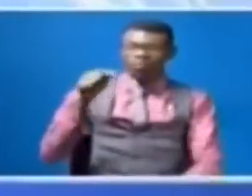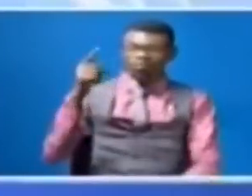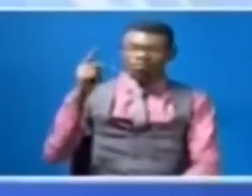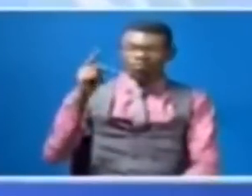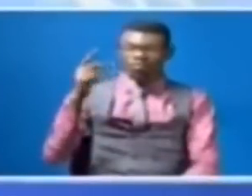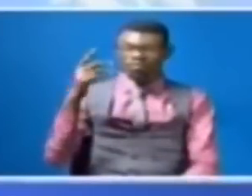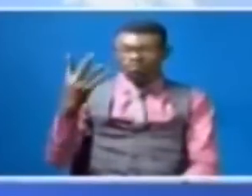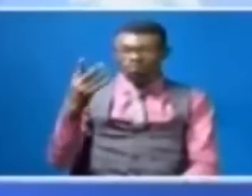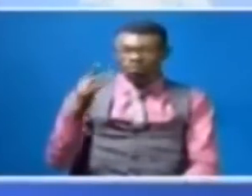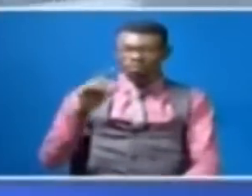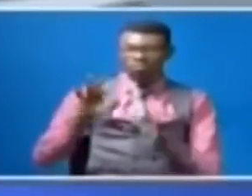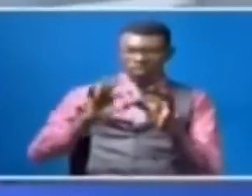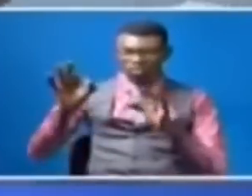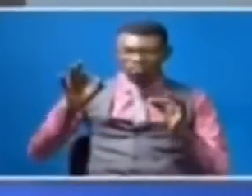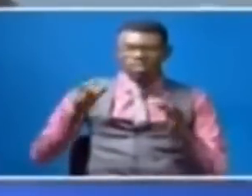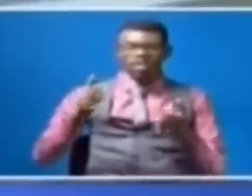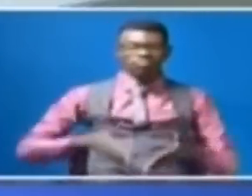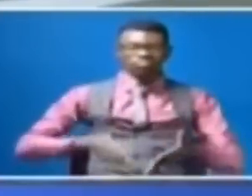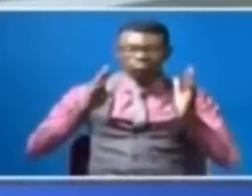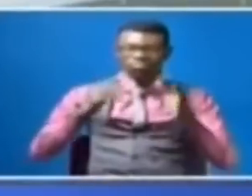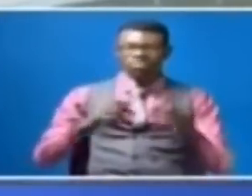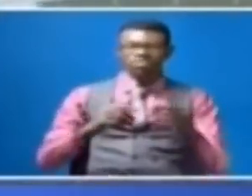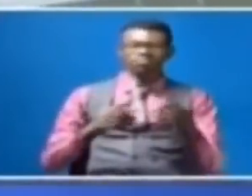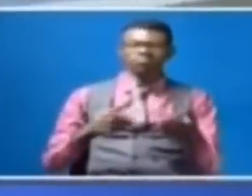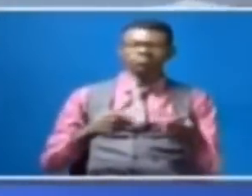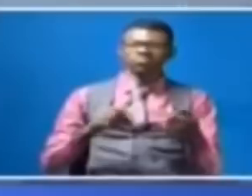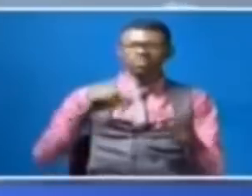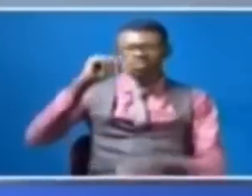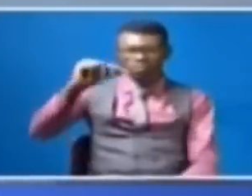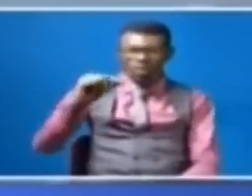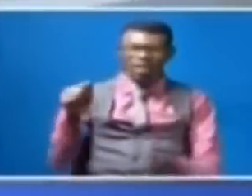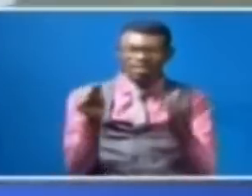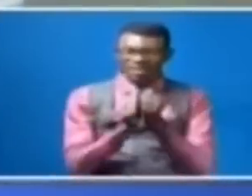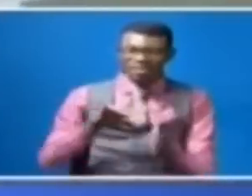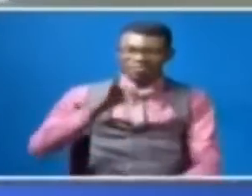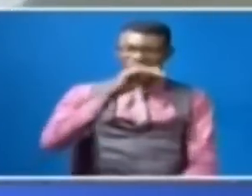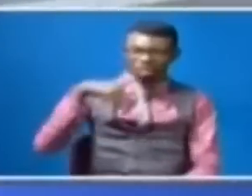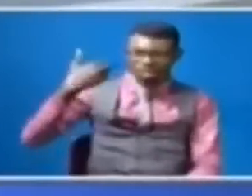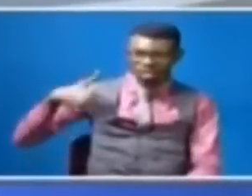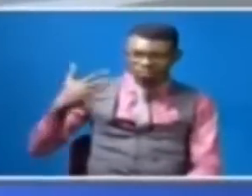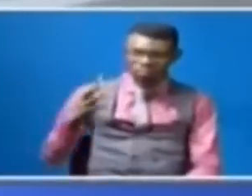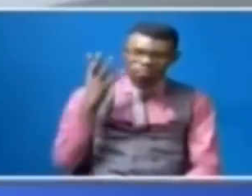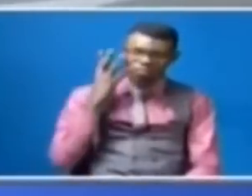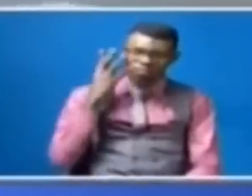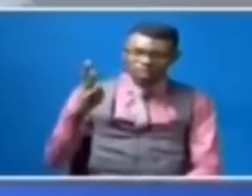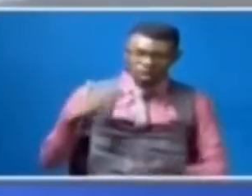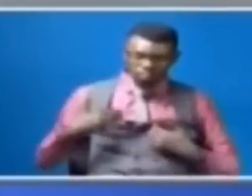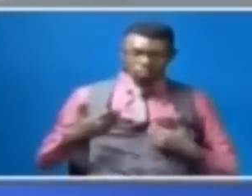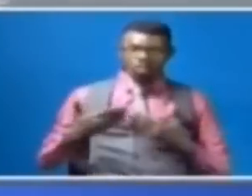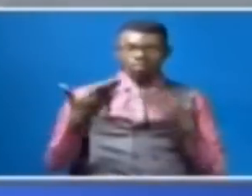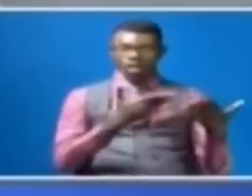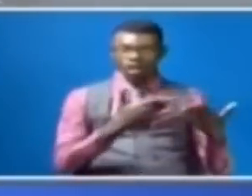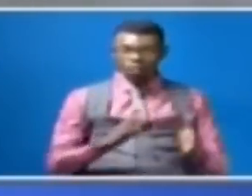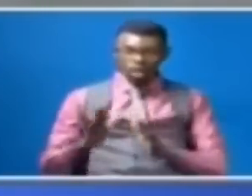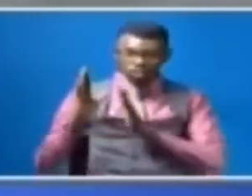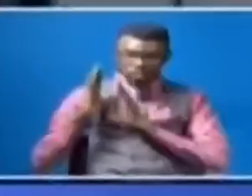too short, and there are no landing lights. Despite Lodwar Airport handling 10 flights daily, with 400 passengers crossing through its gates, the airport